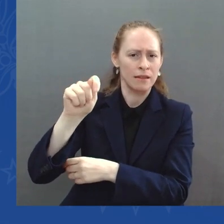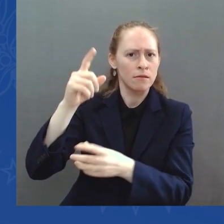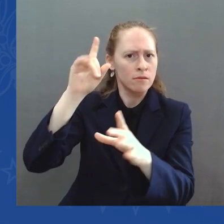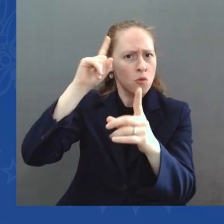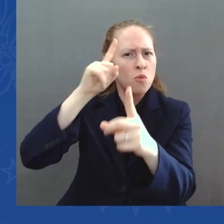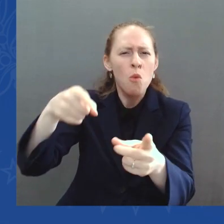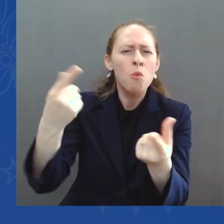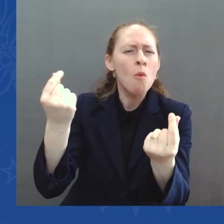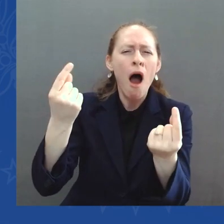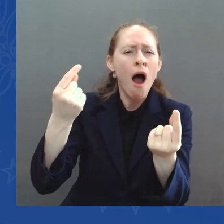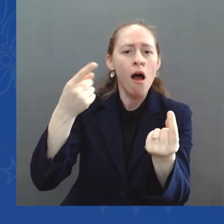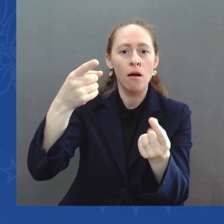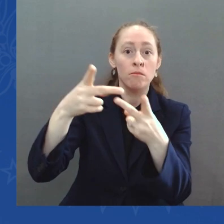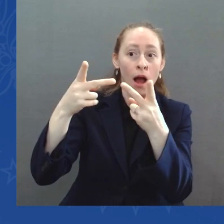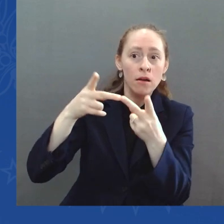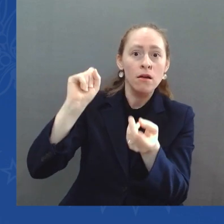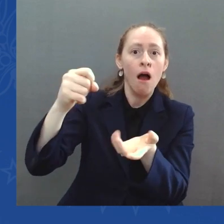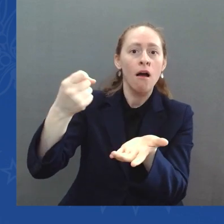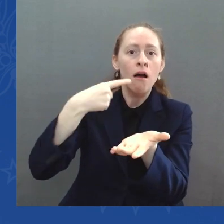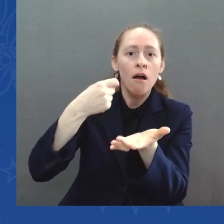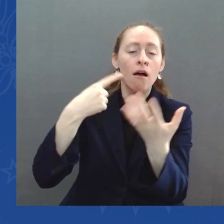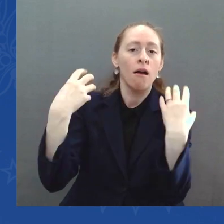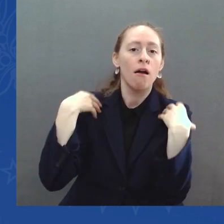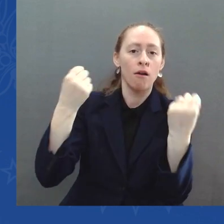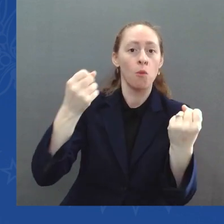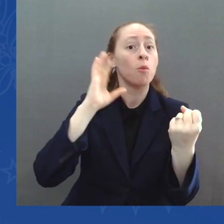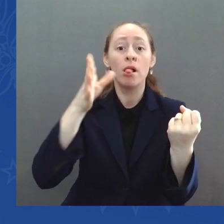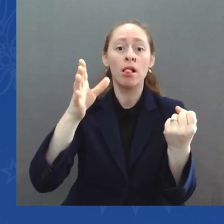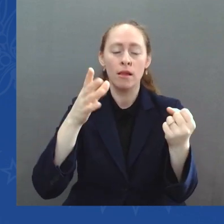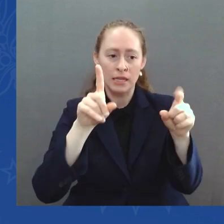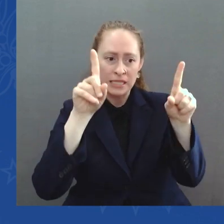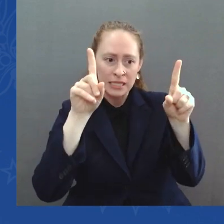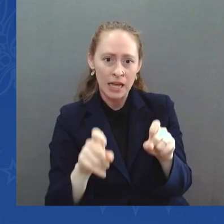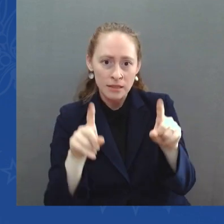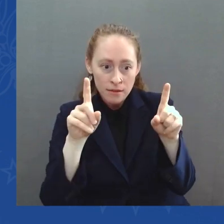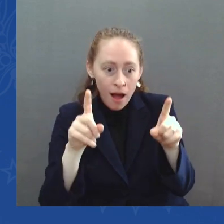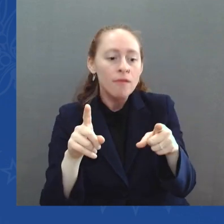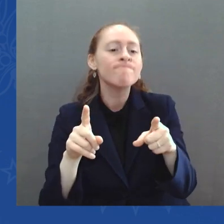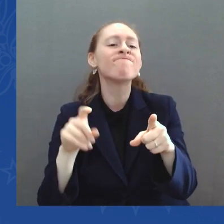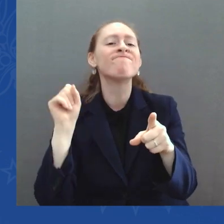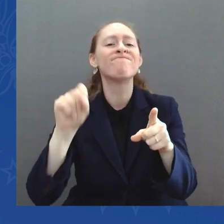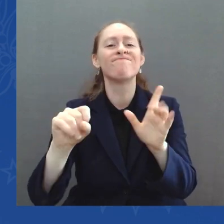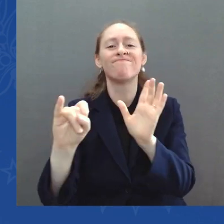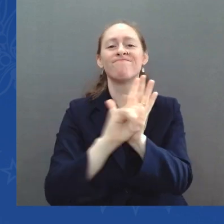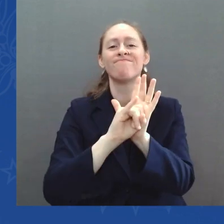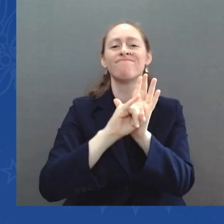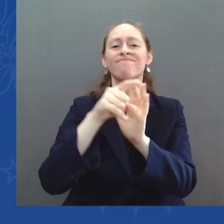one stop. We've already stood up 2,000 test and treat sites